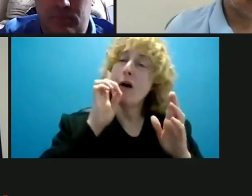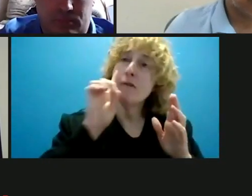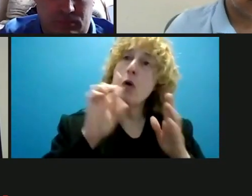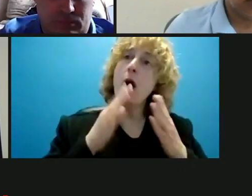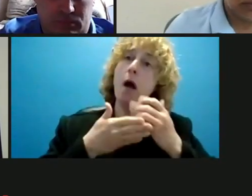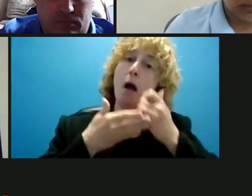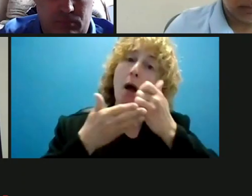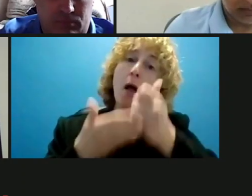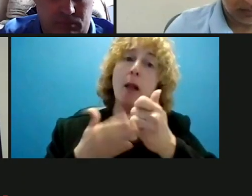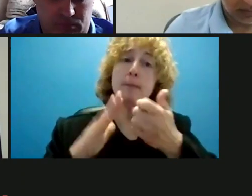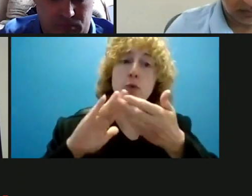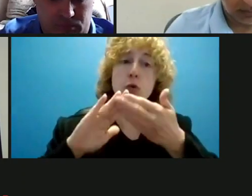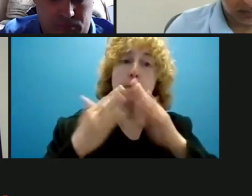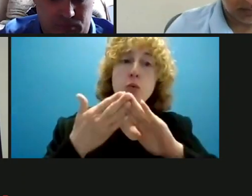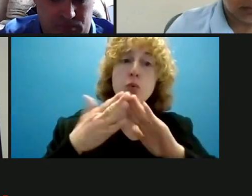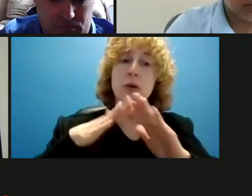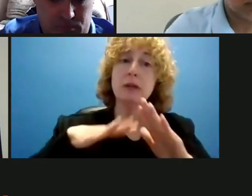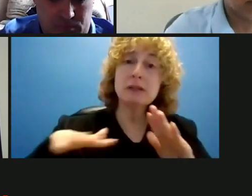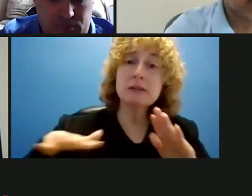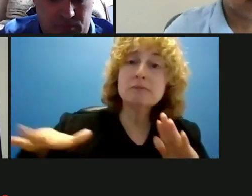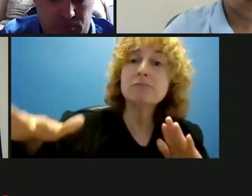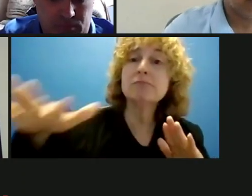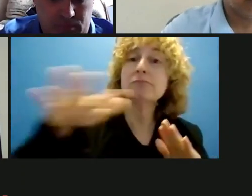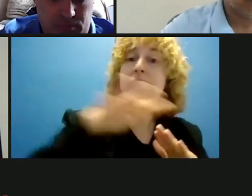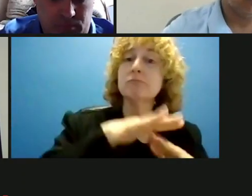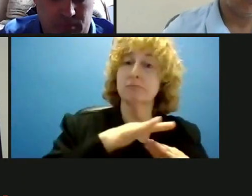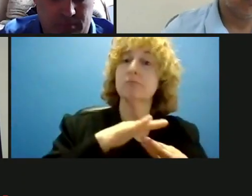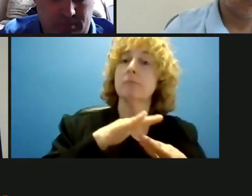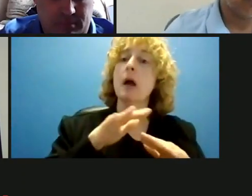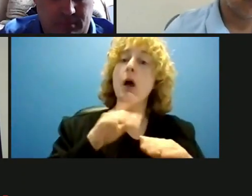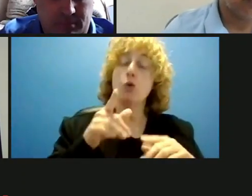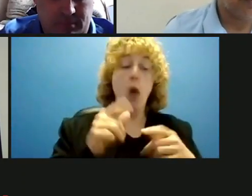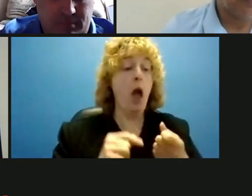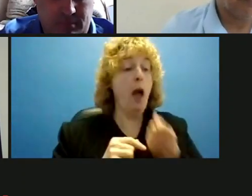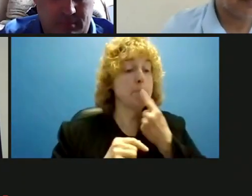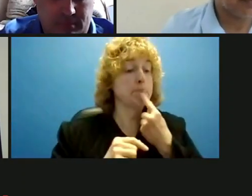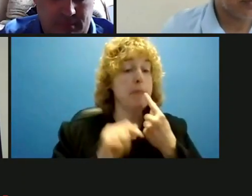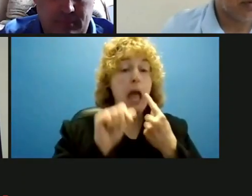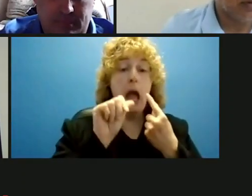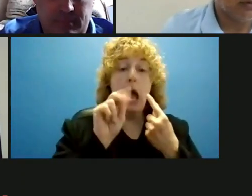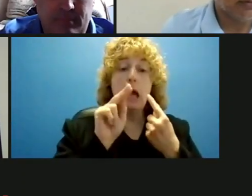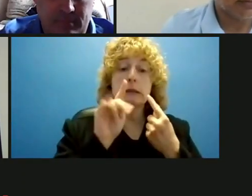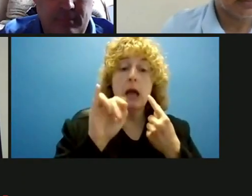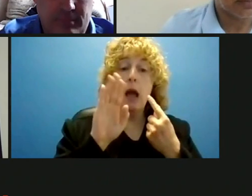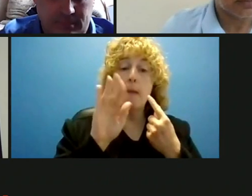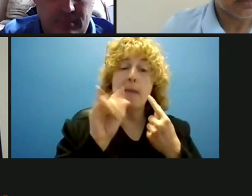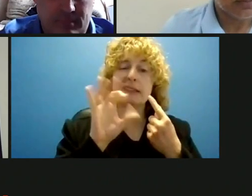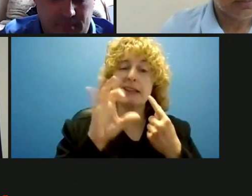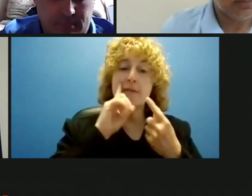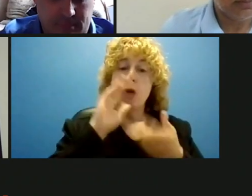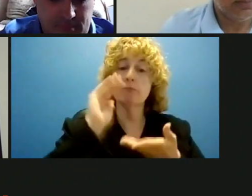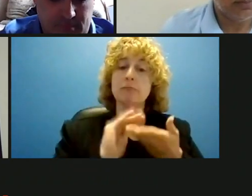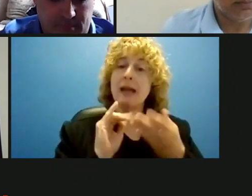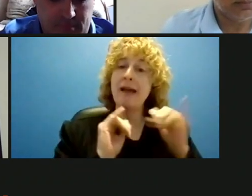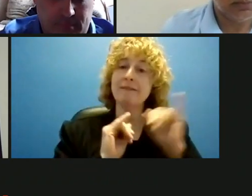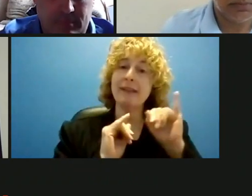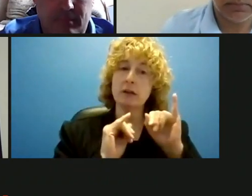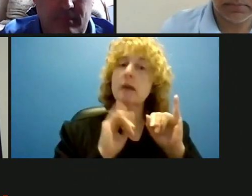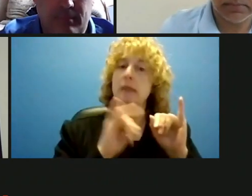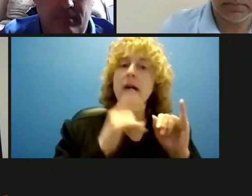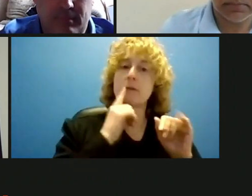when you take a course of antibiotics, you're treating a patient. With vaccination, you're treating a community. So it's a hand-in-hand